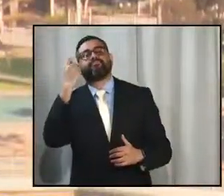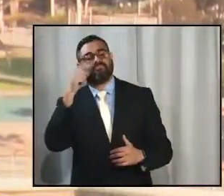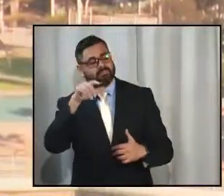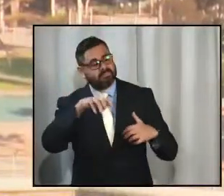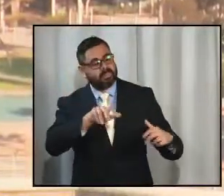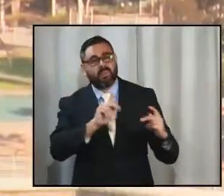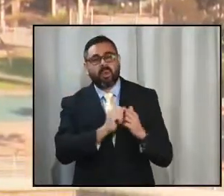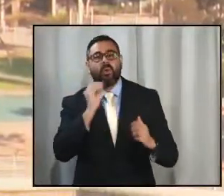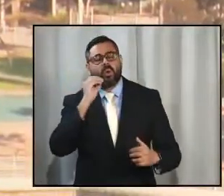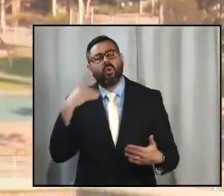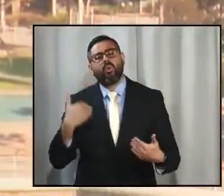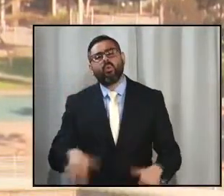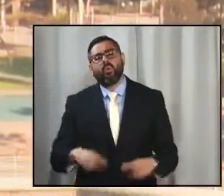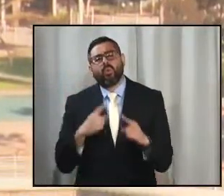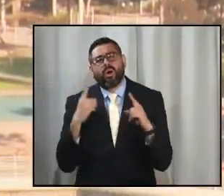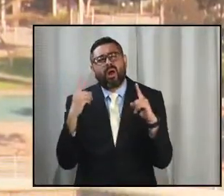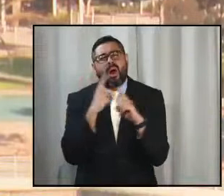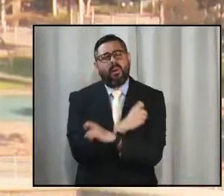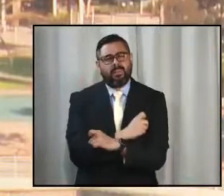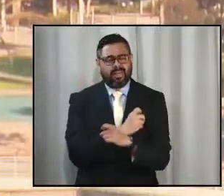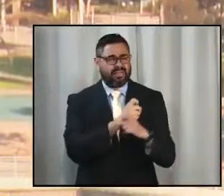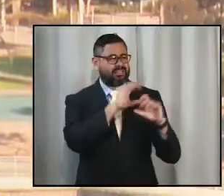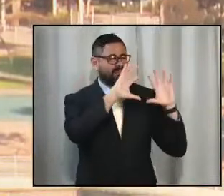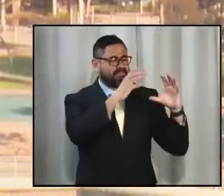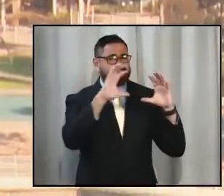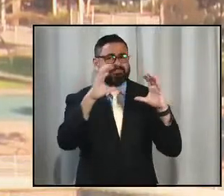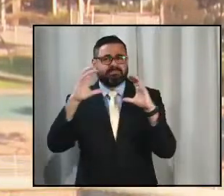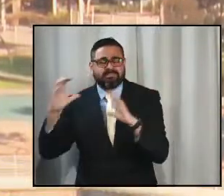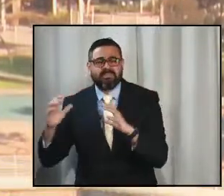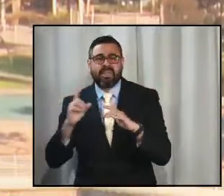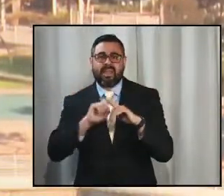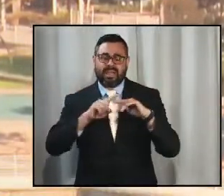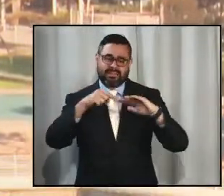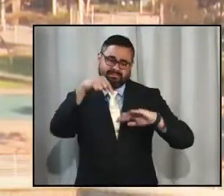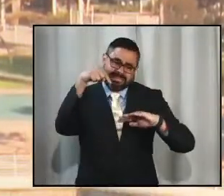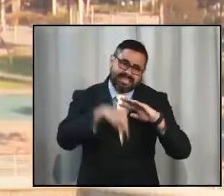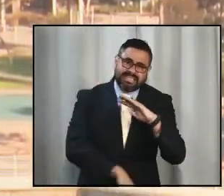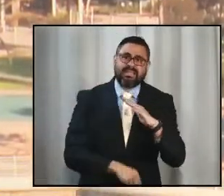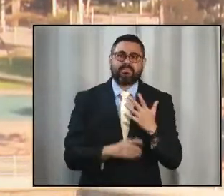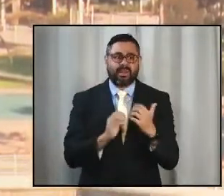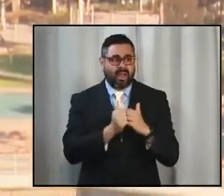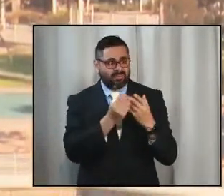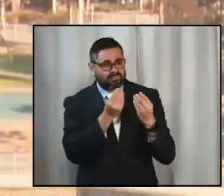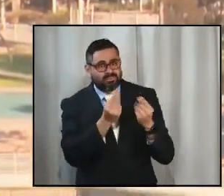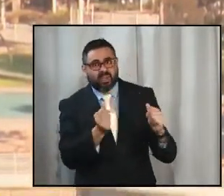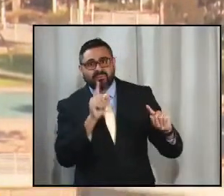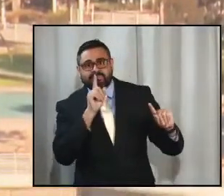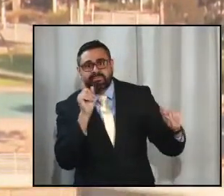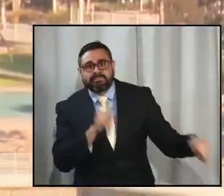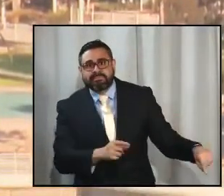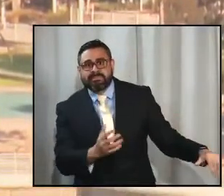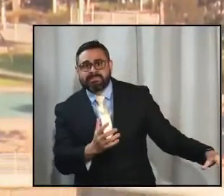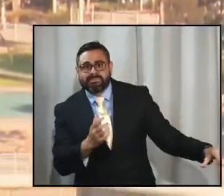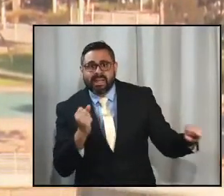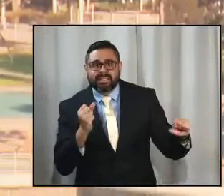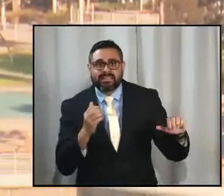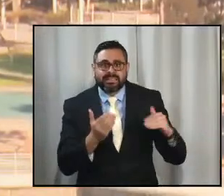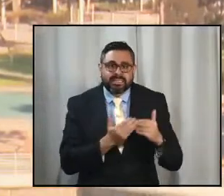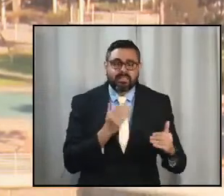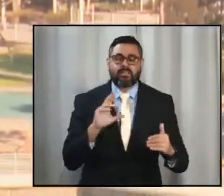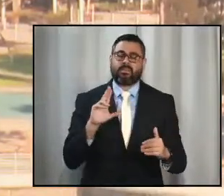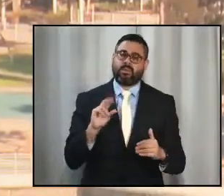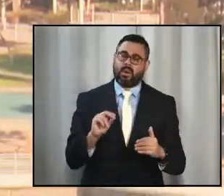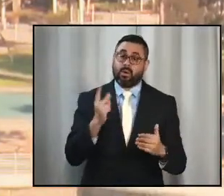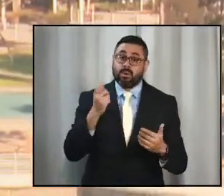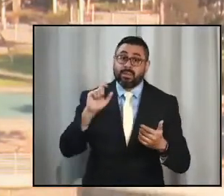complex issue. It's extremely complex. There's multiple layers to addressing homelessness. This requires a collaborative,